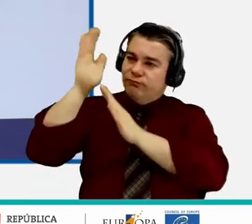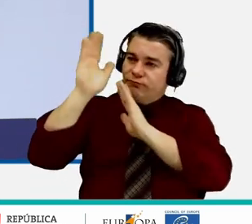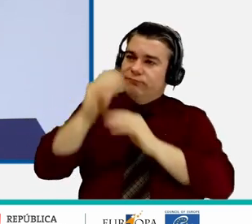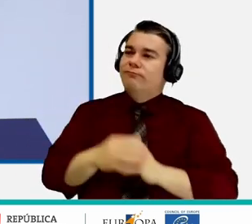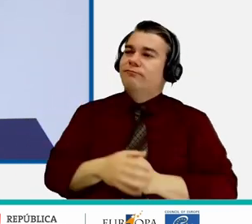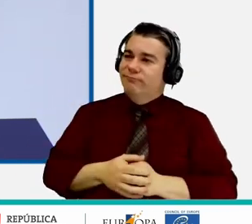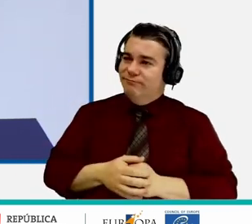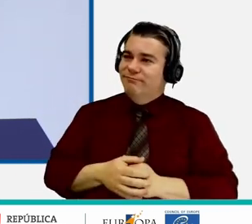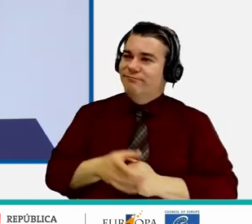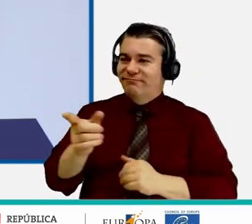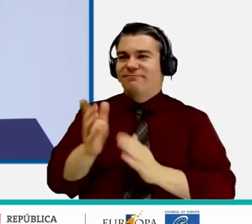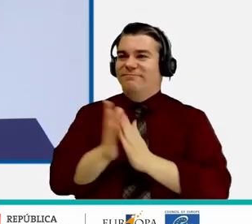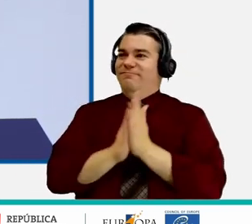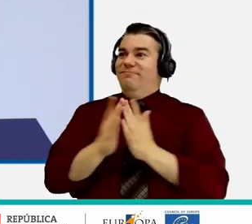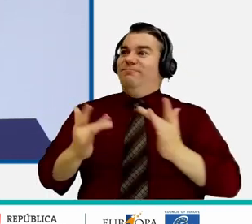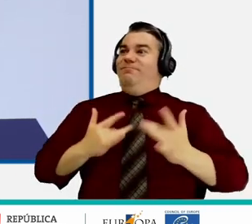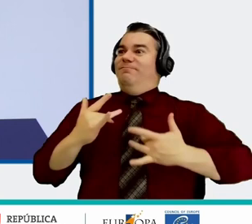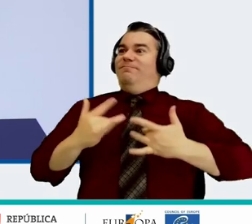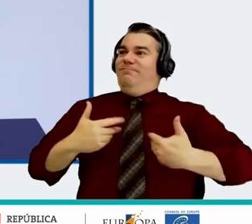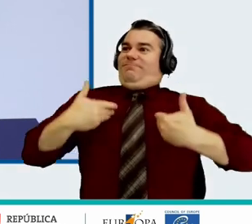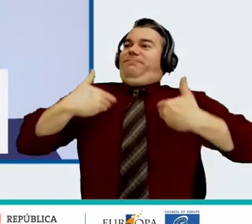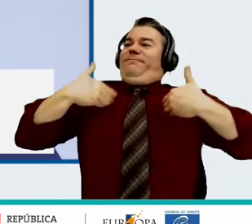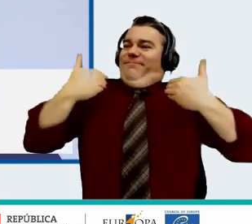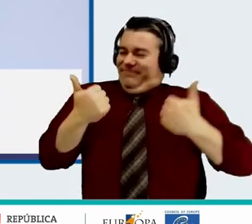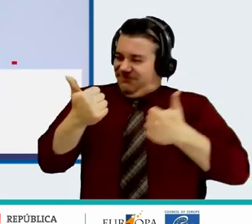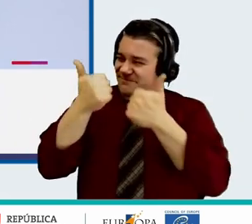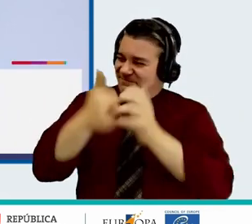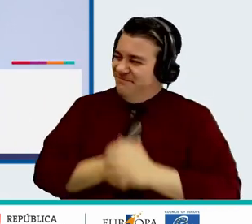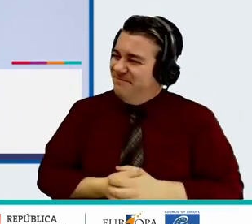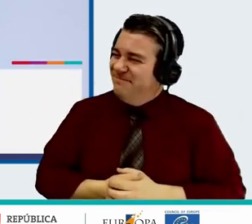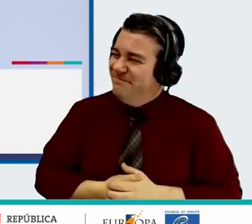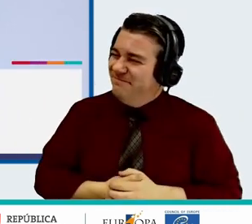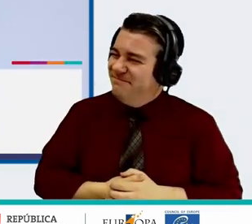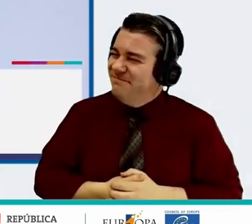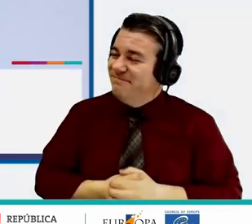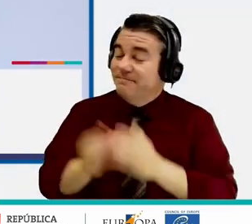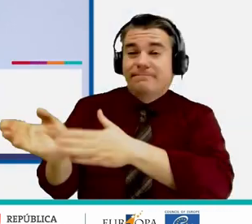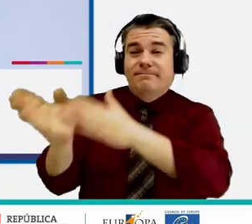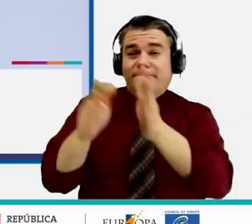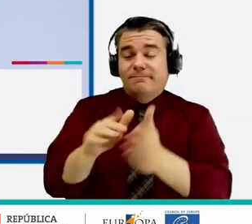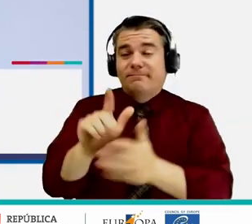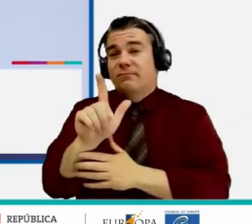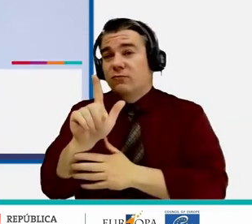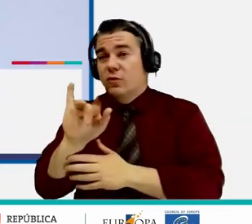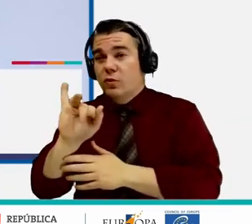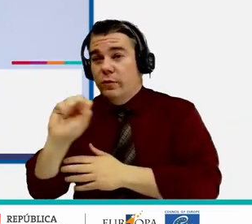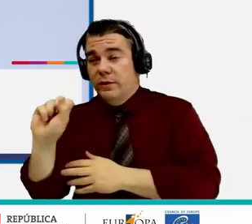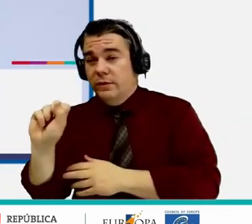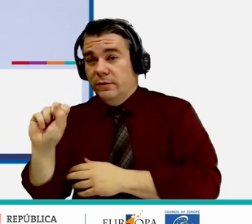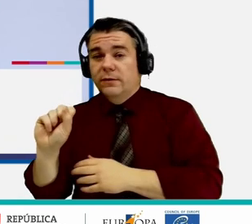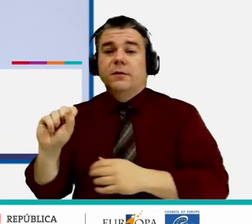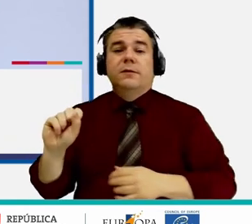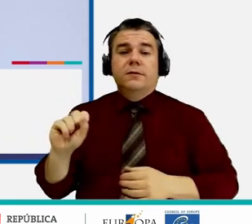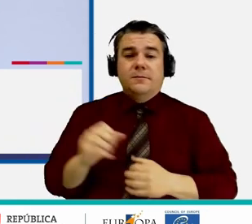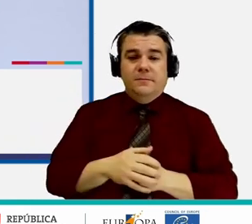enthusiastic presentation. And I'd like now to ask to Mr. Luis Carvalho, a great partner in Armador, and